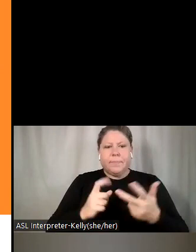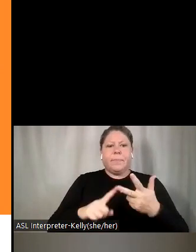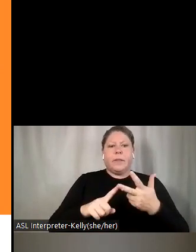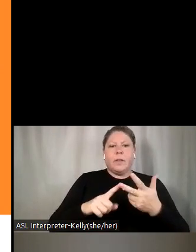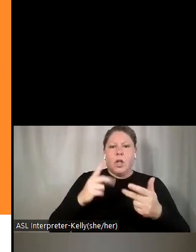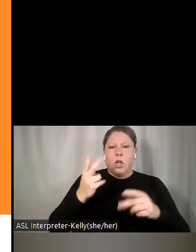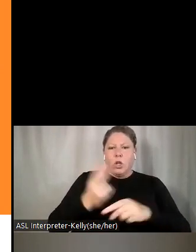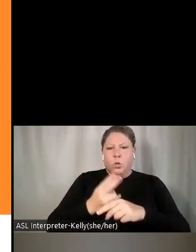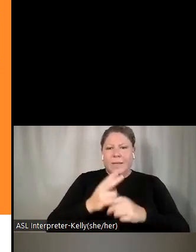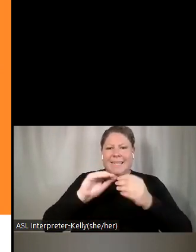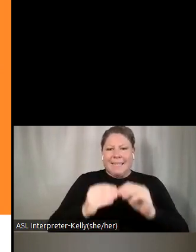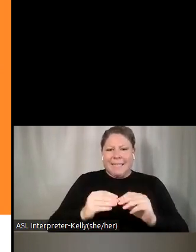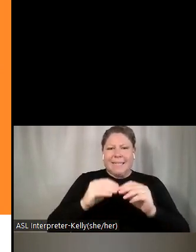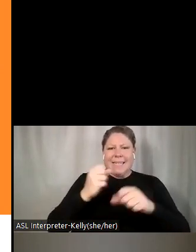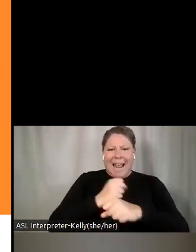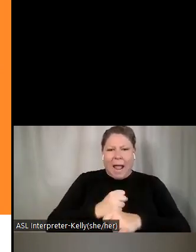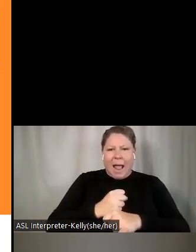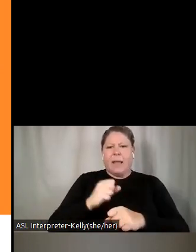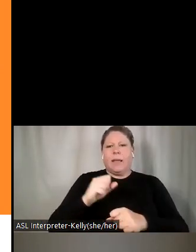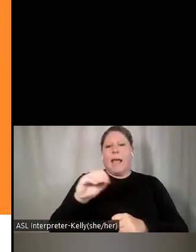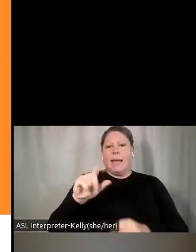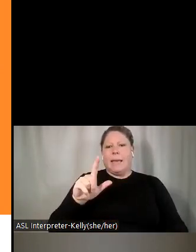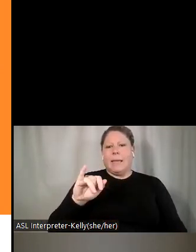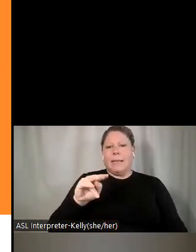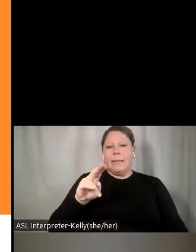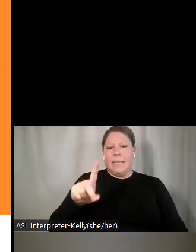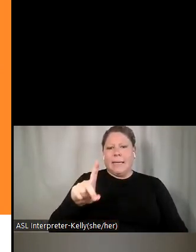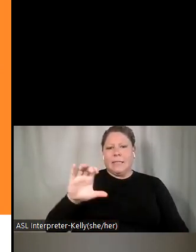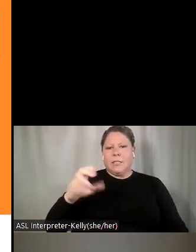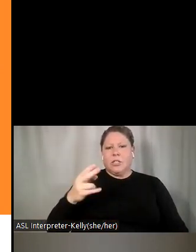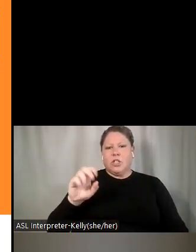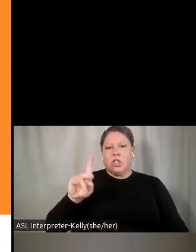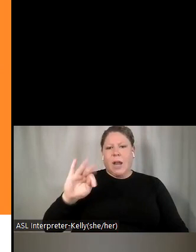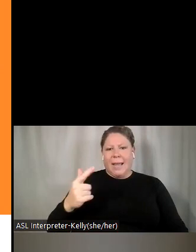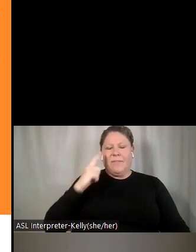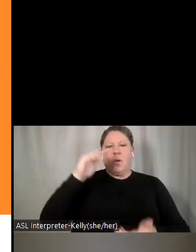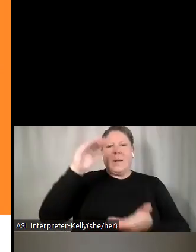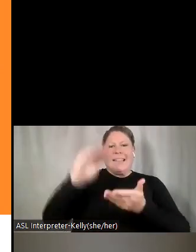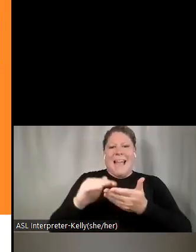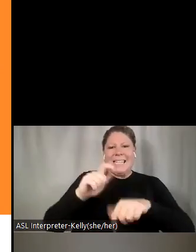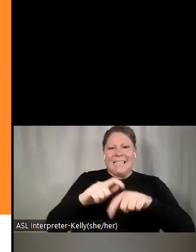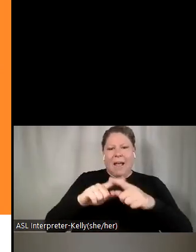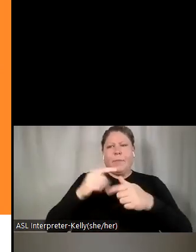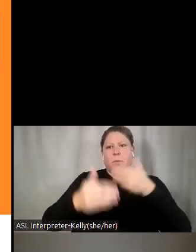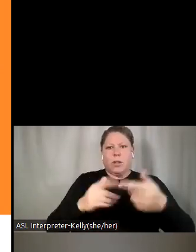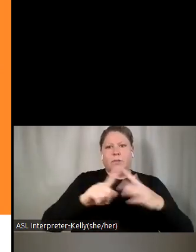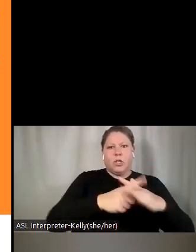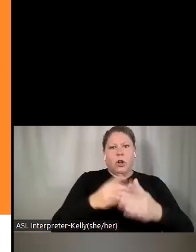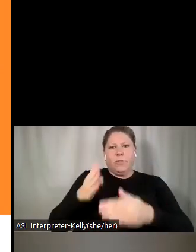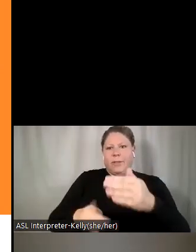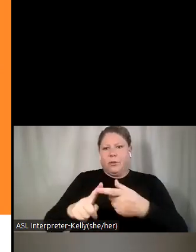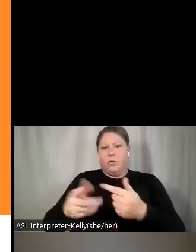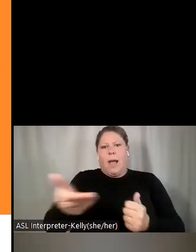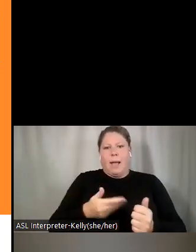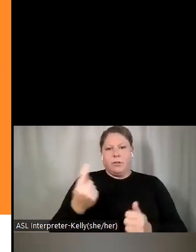and linked checking to reduce our average lead time for our hiring at CDPH. And we're also using a